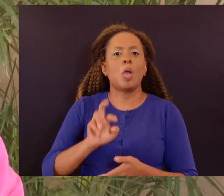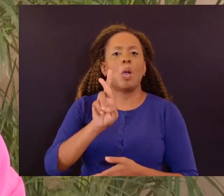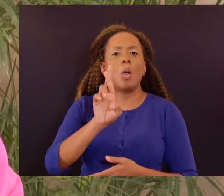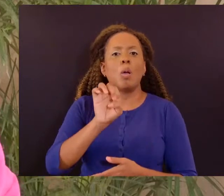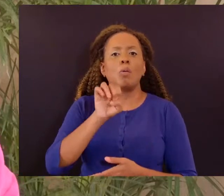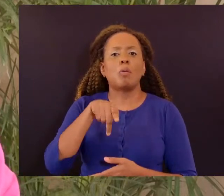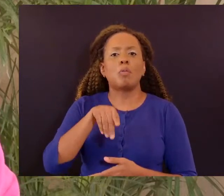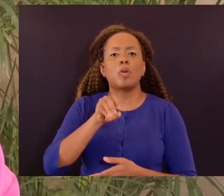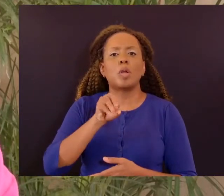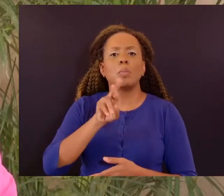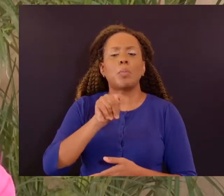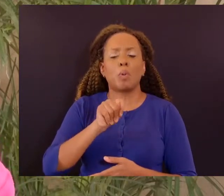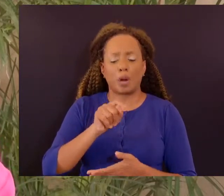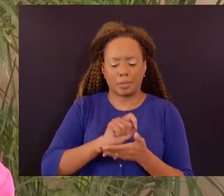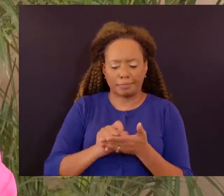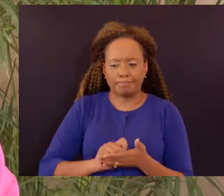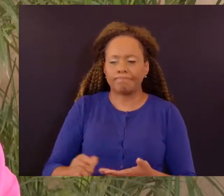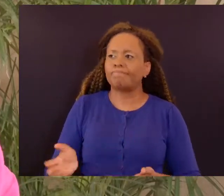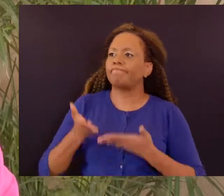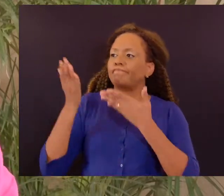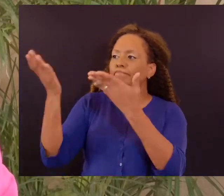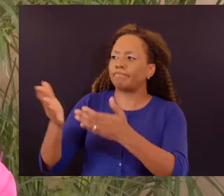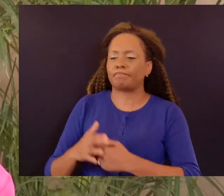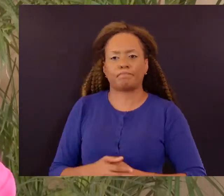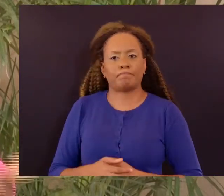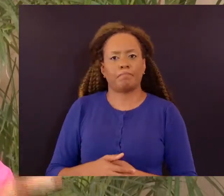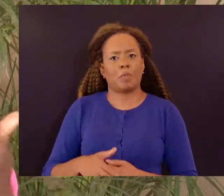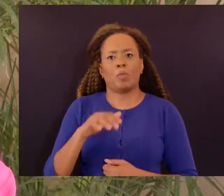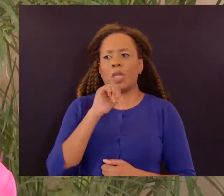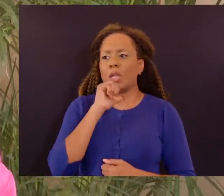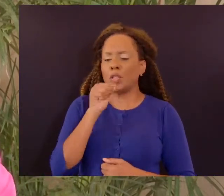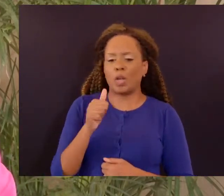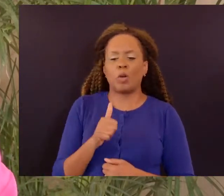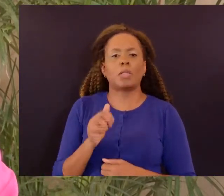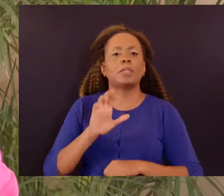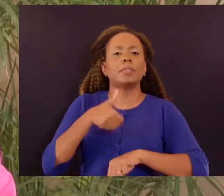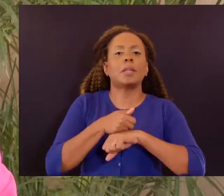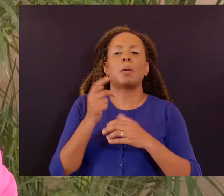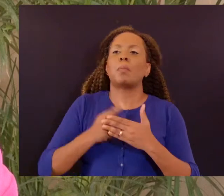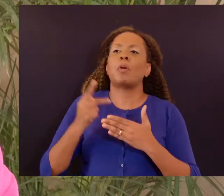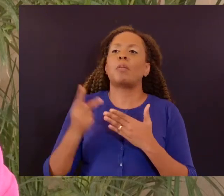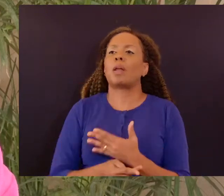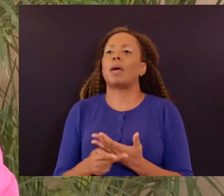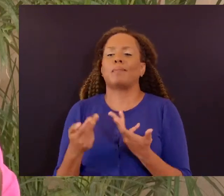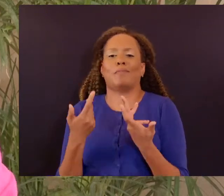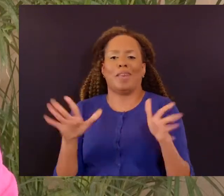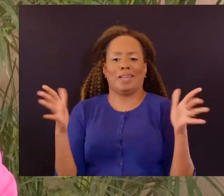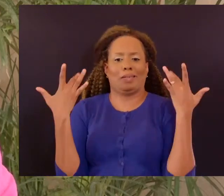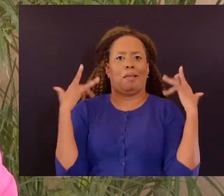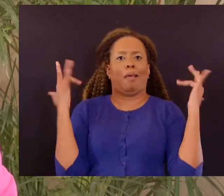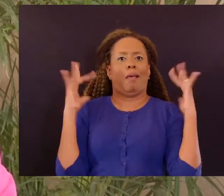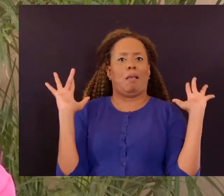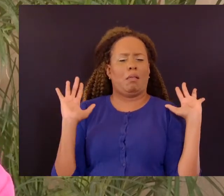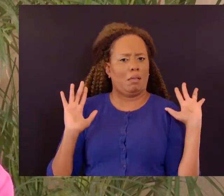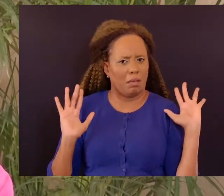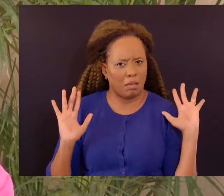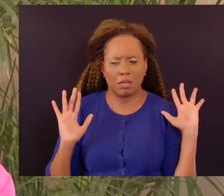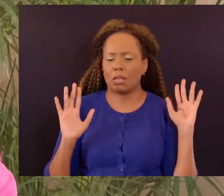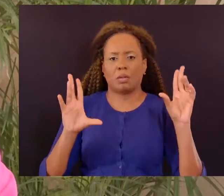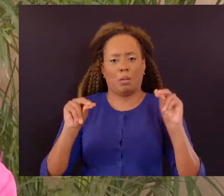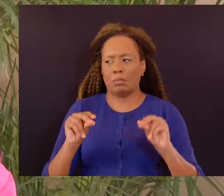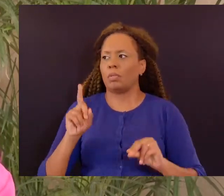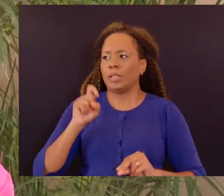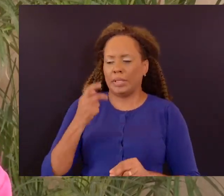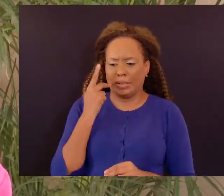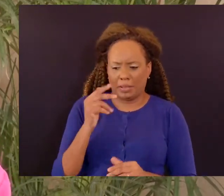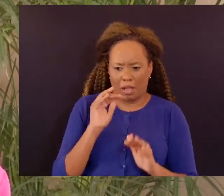something we are going to put out there and leave it to run. We are going to be following up how it is progressing,